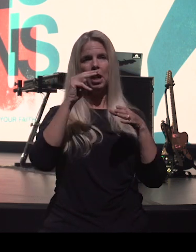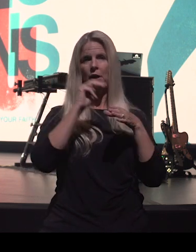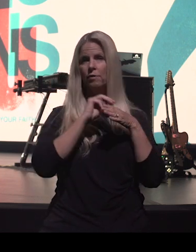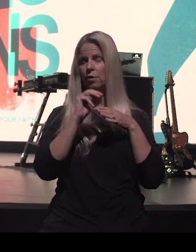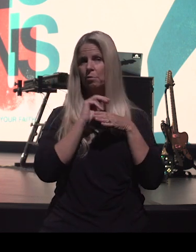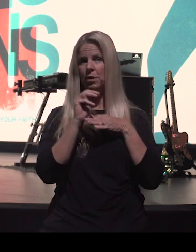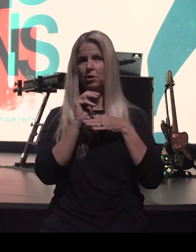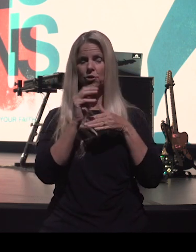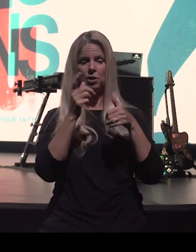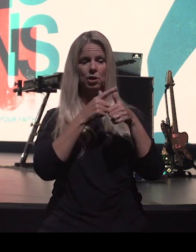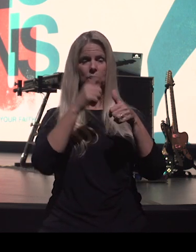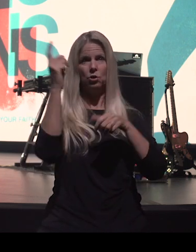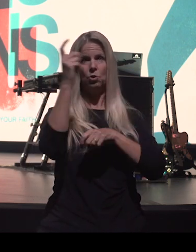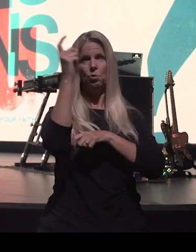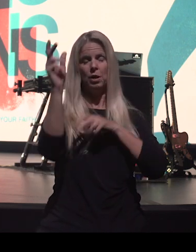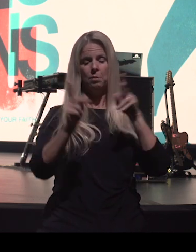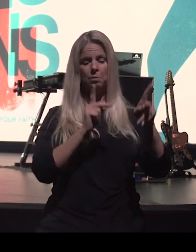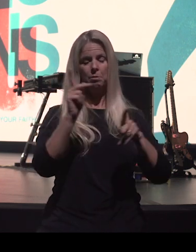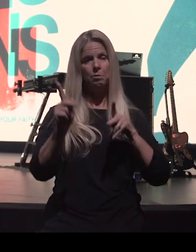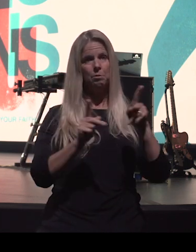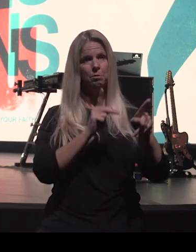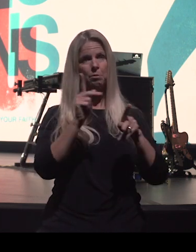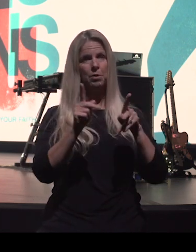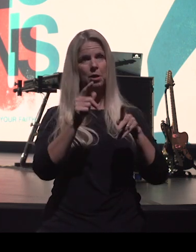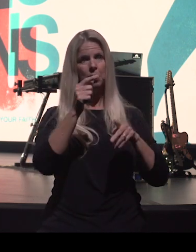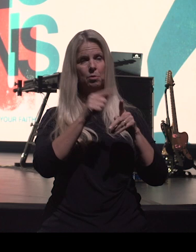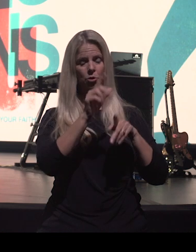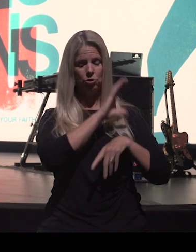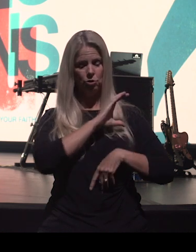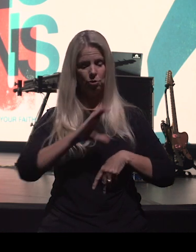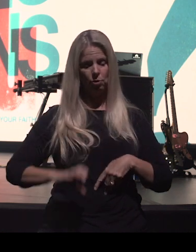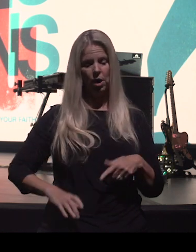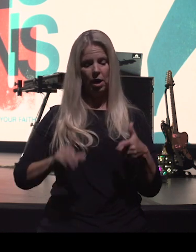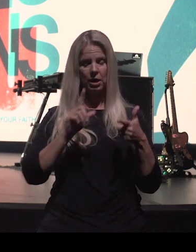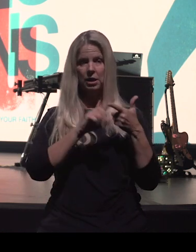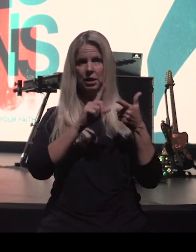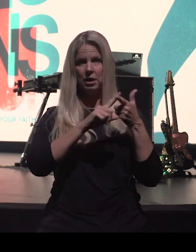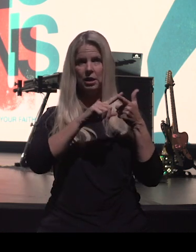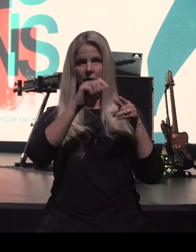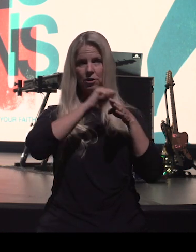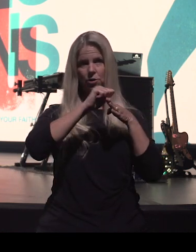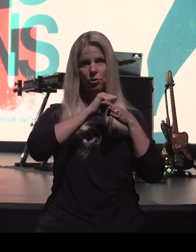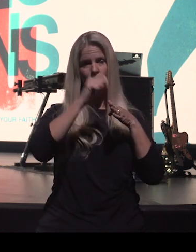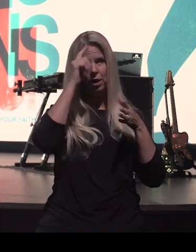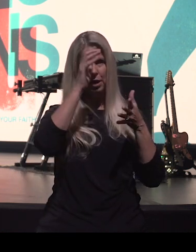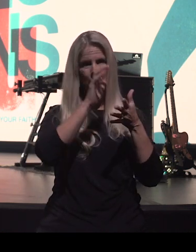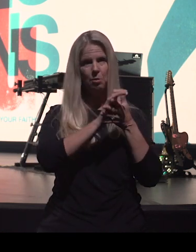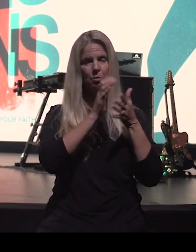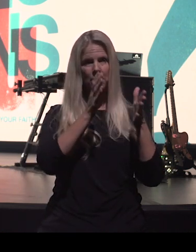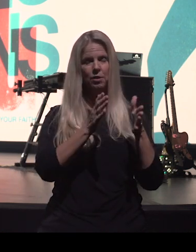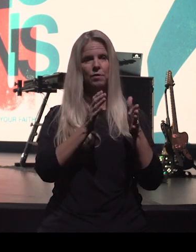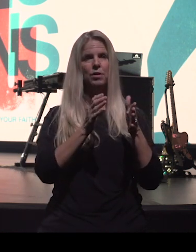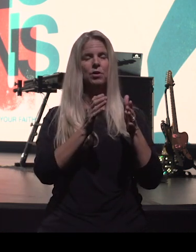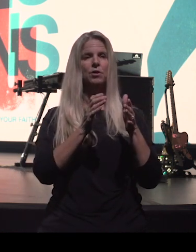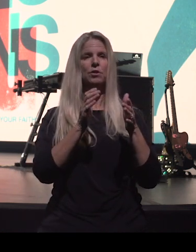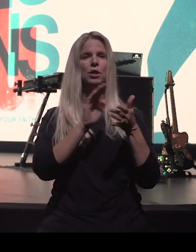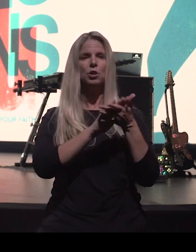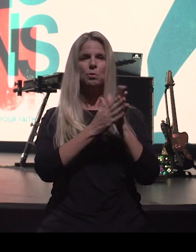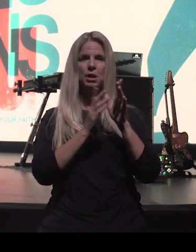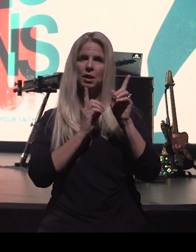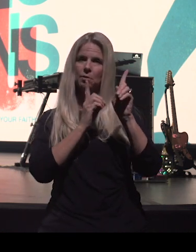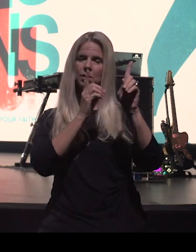exist to win people to Christ, to train people believers to become disciples, and then to send people